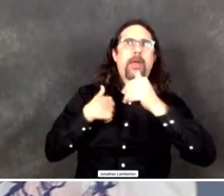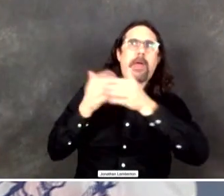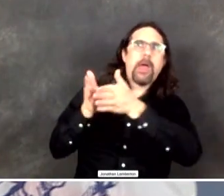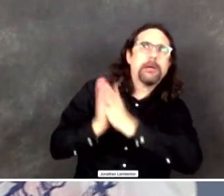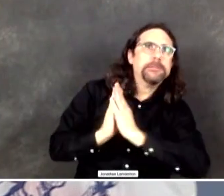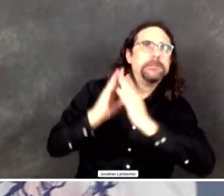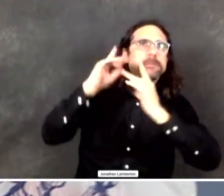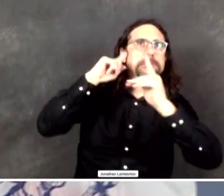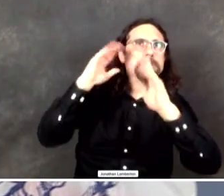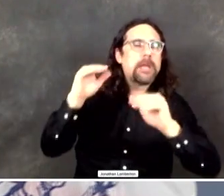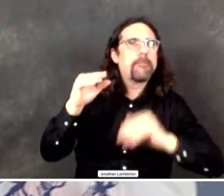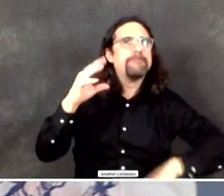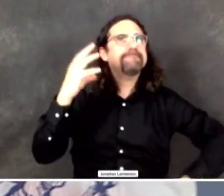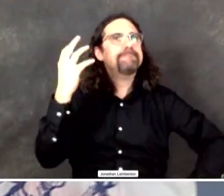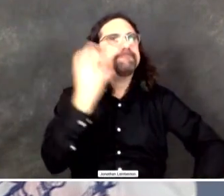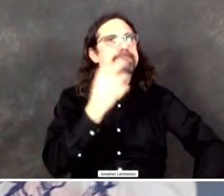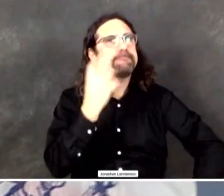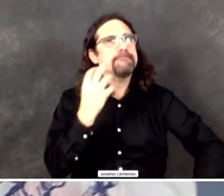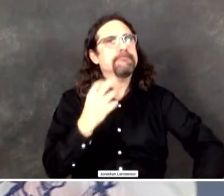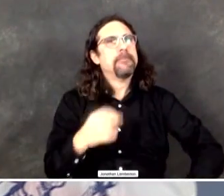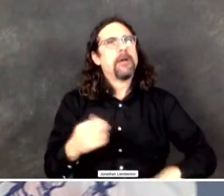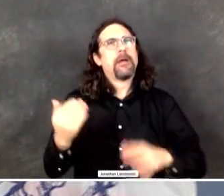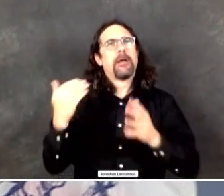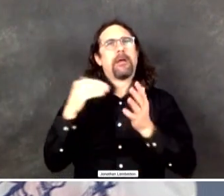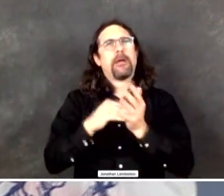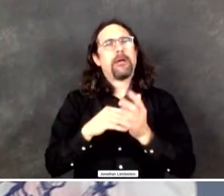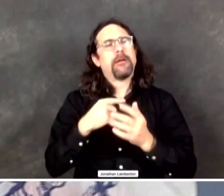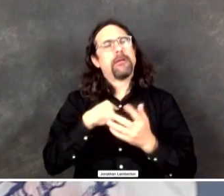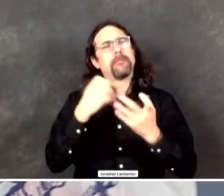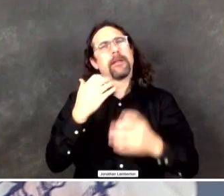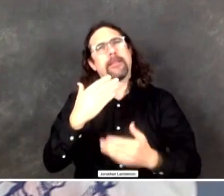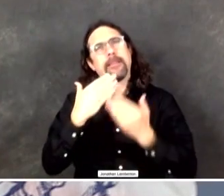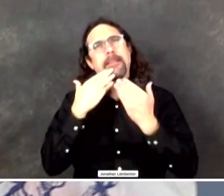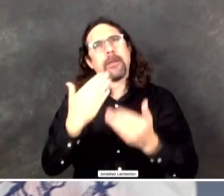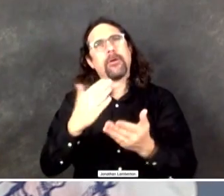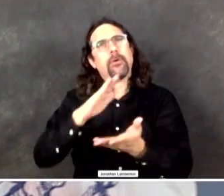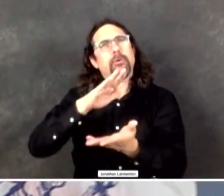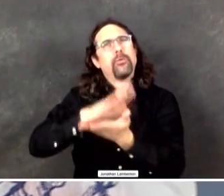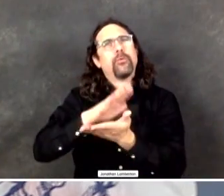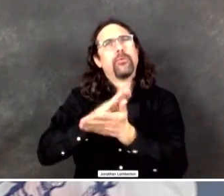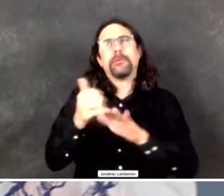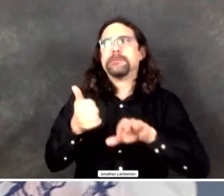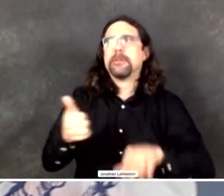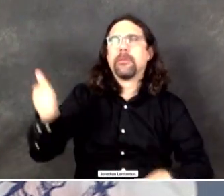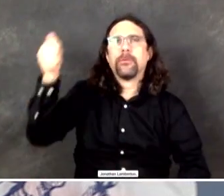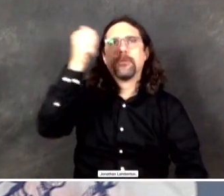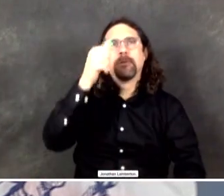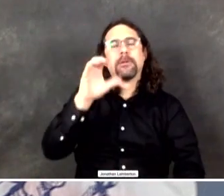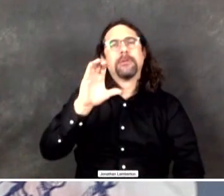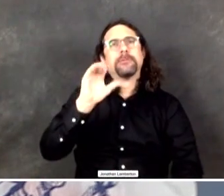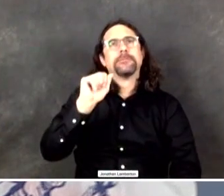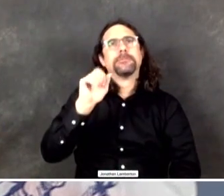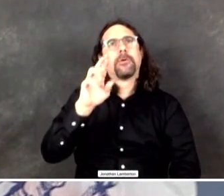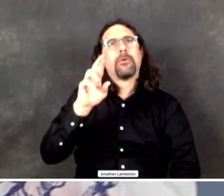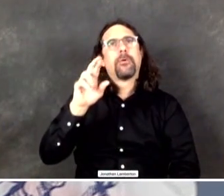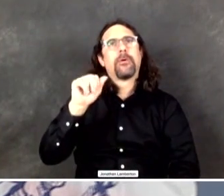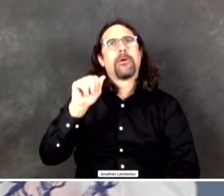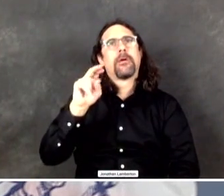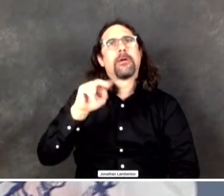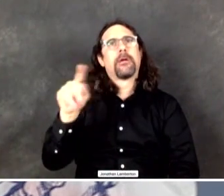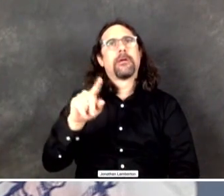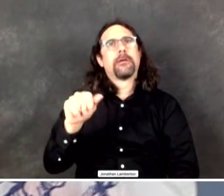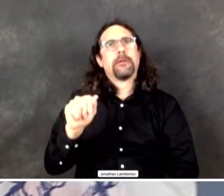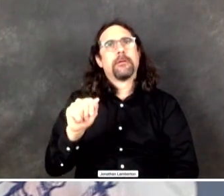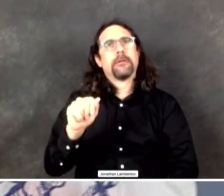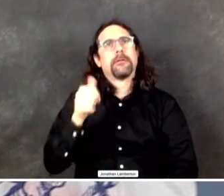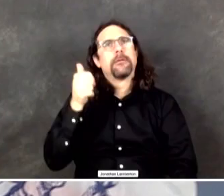you to Chancellor Carranza. A thank you to the whole team at the DOE headquarters that worked so hard. And I can tell you, everyone, whether I called